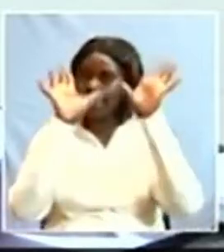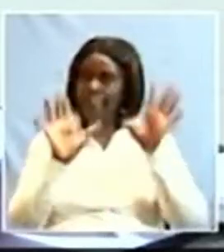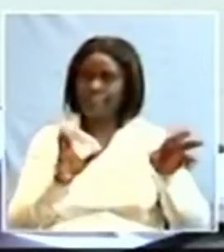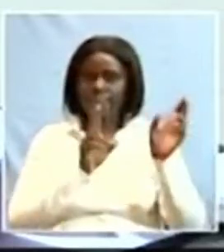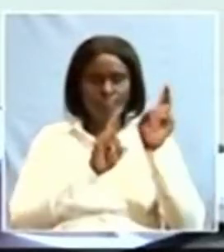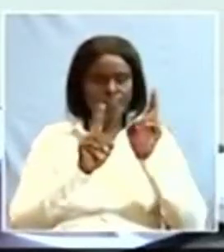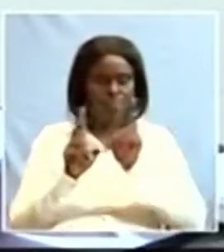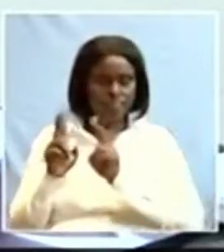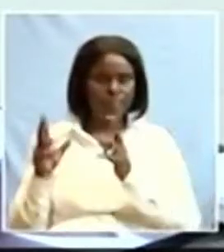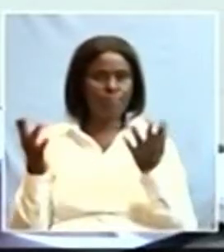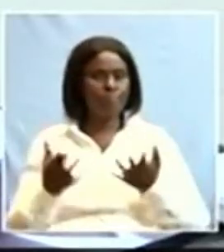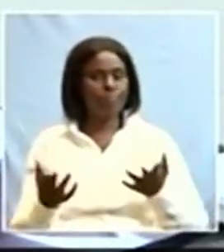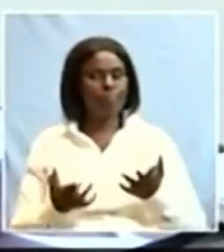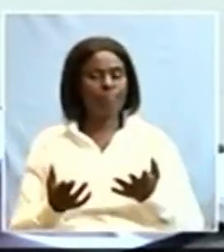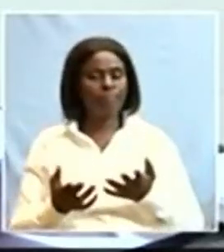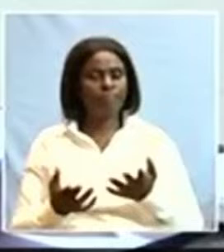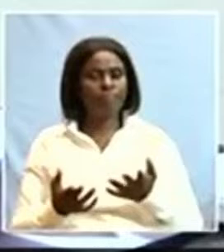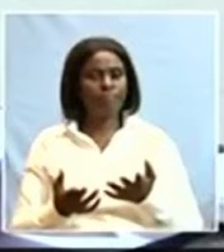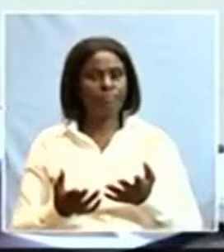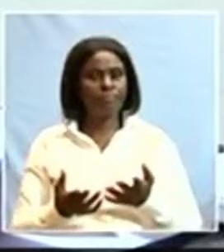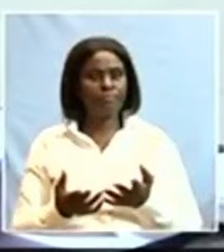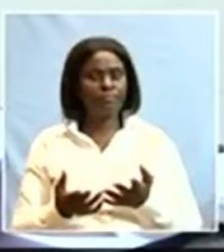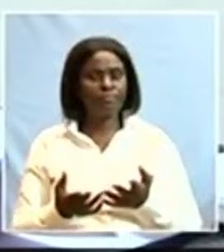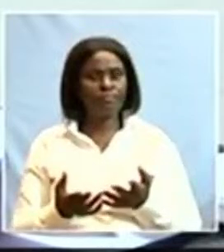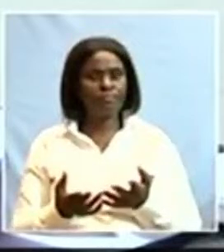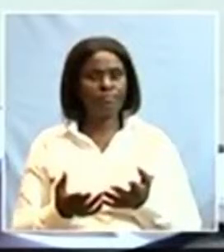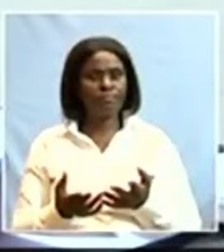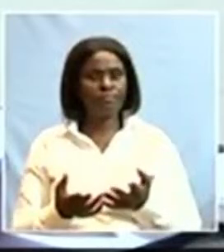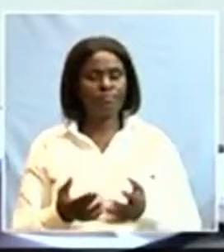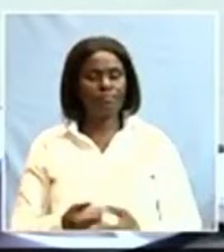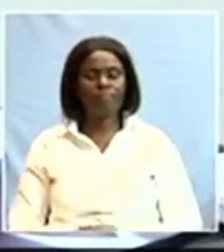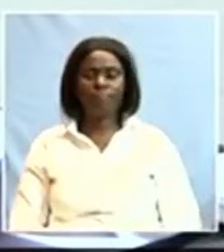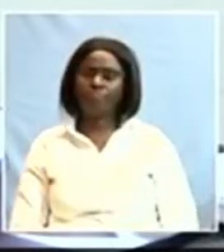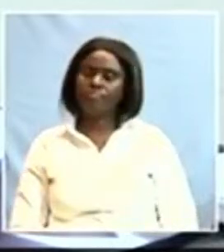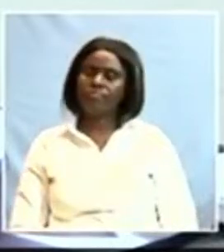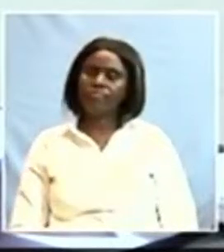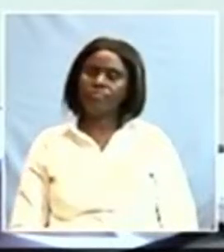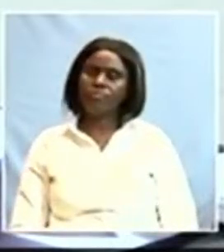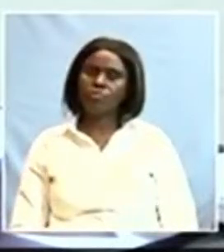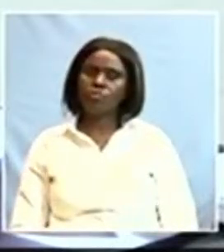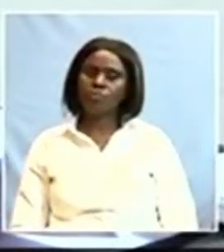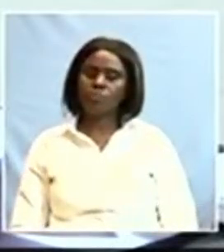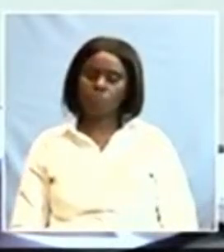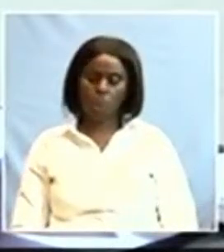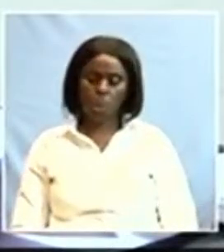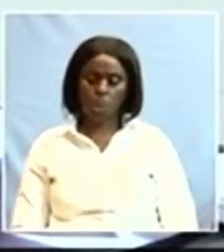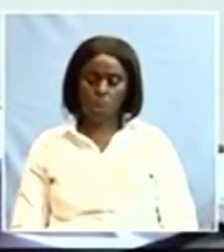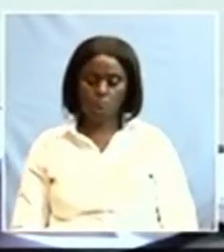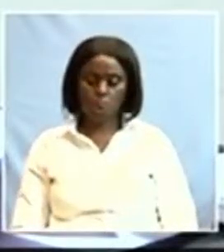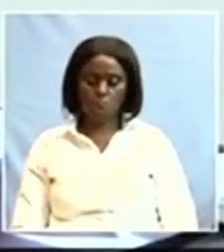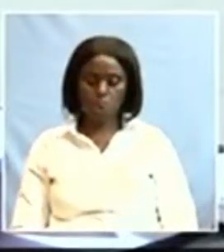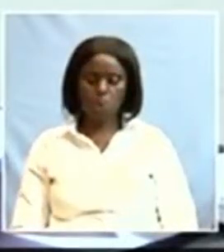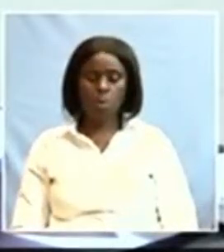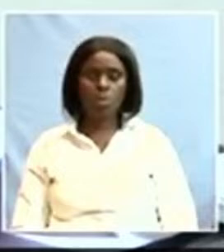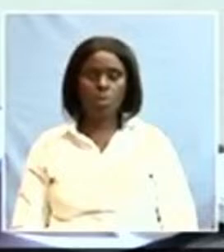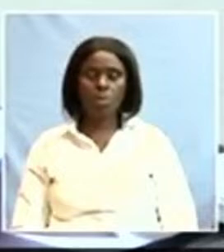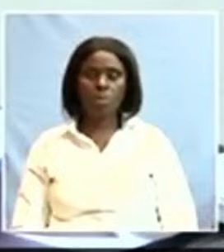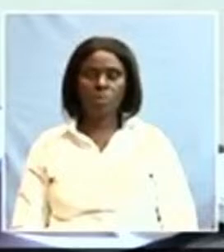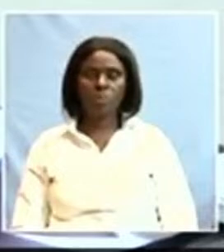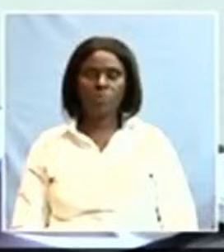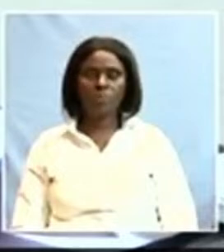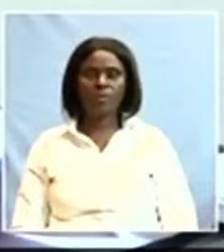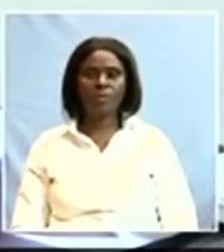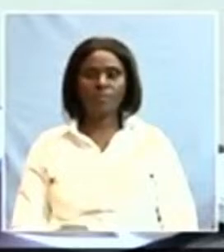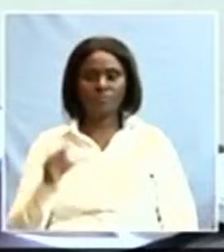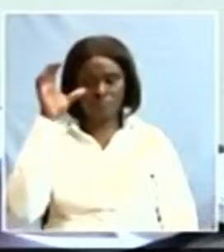answers. Honorable Mununda, is it? It's a request to you, Chair. Chair, what we are